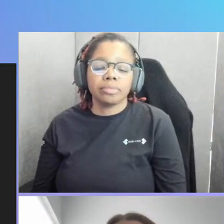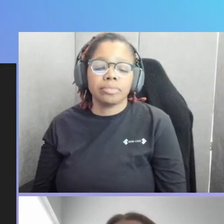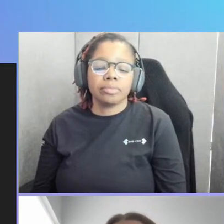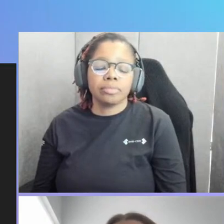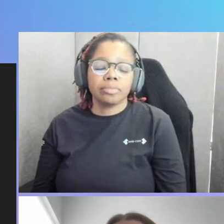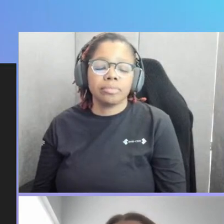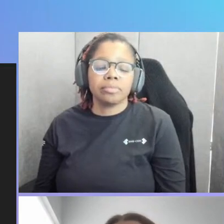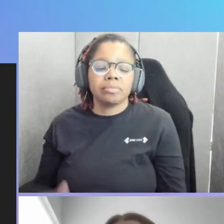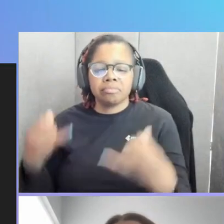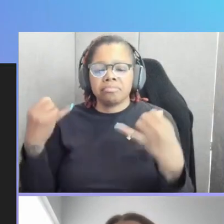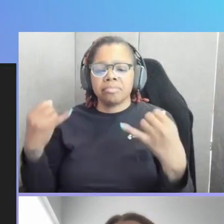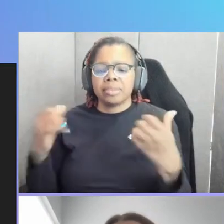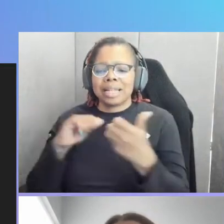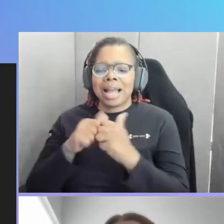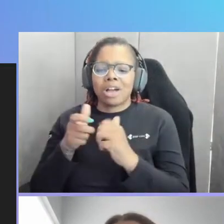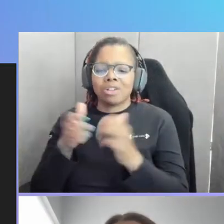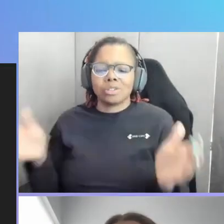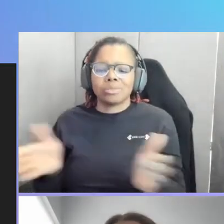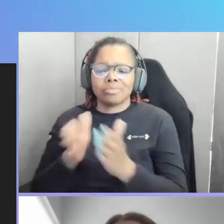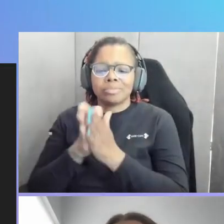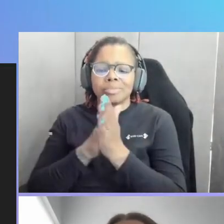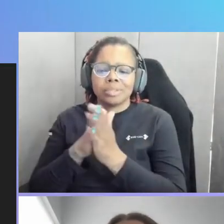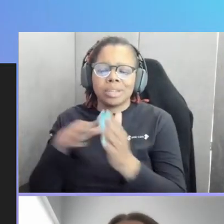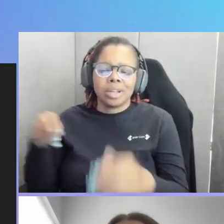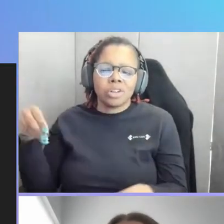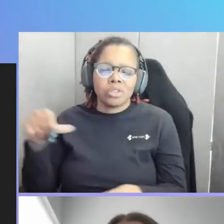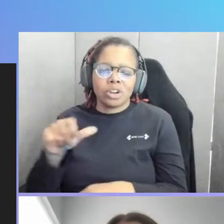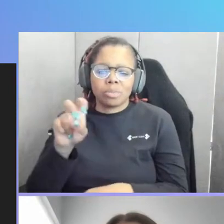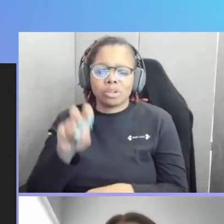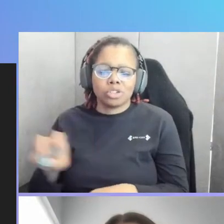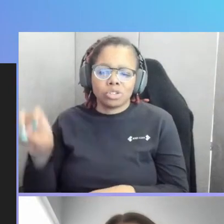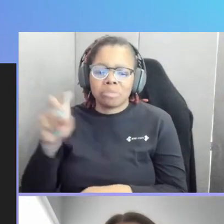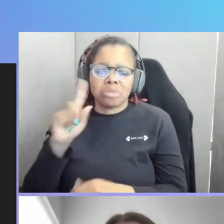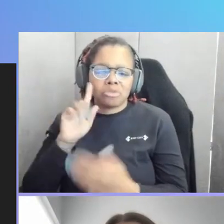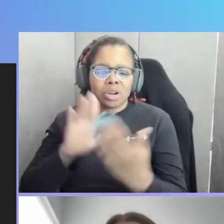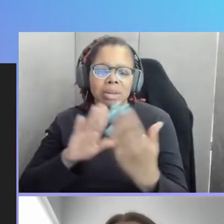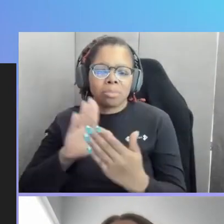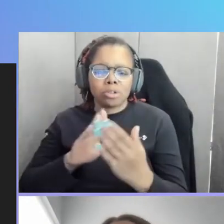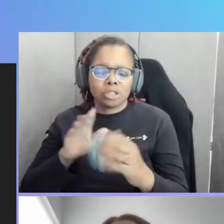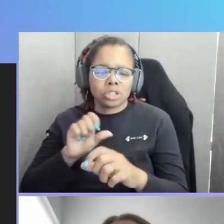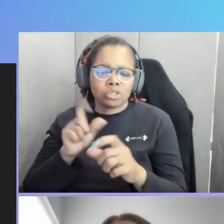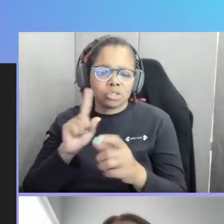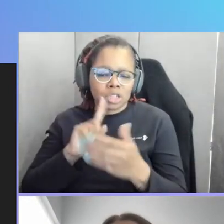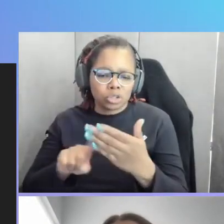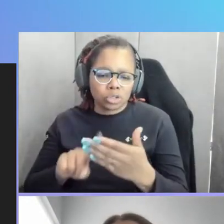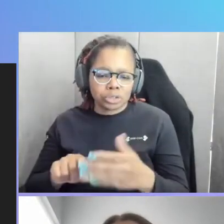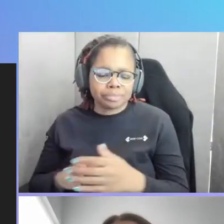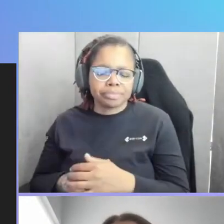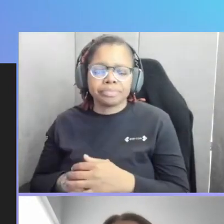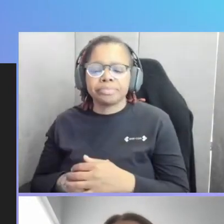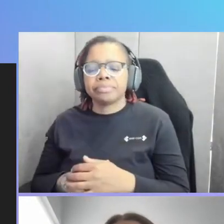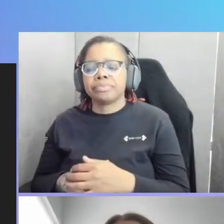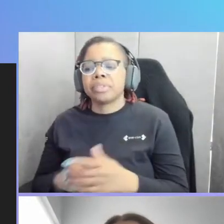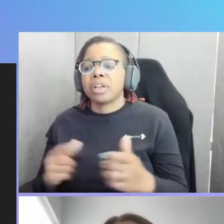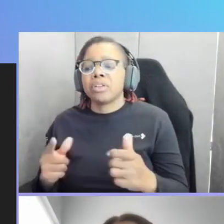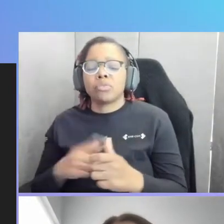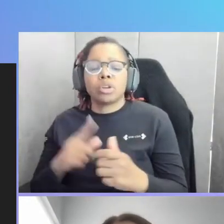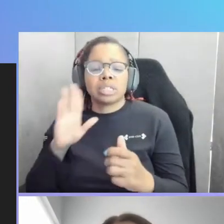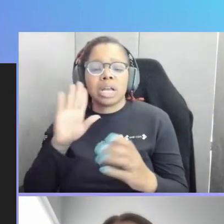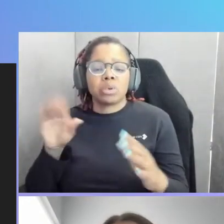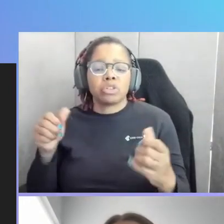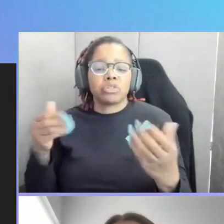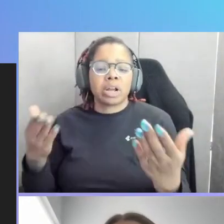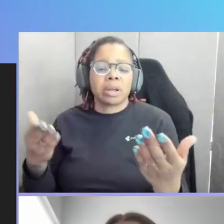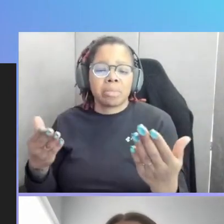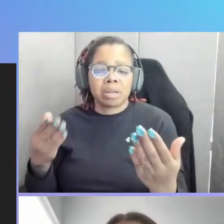And now, how do you incentivize and reimburse travel for in-person research? So first, I would recommend